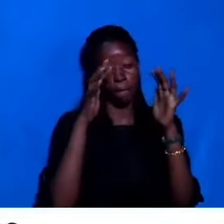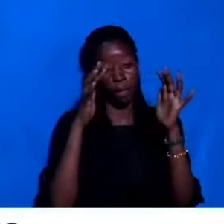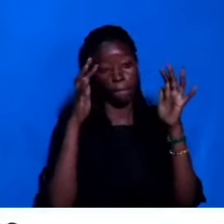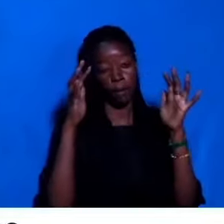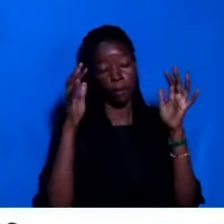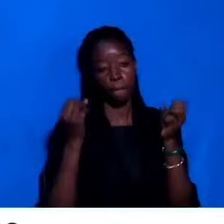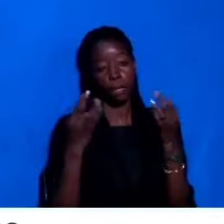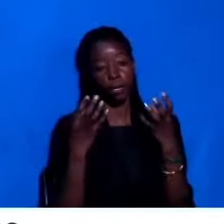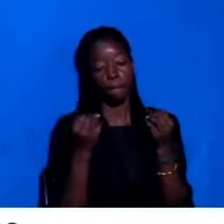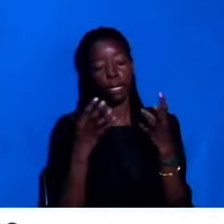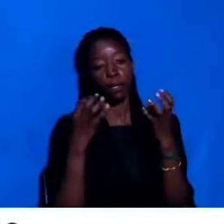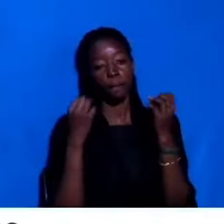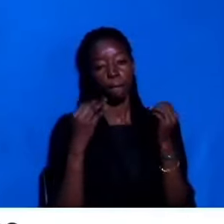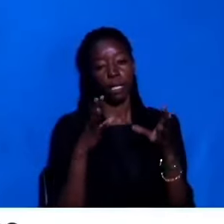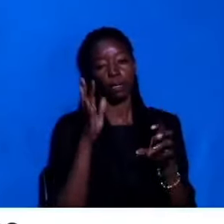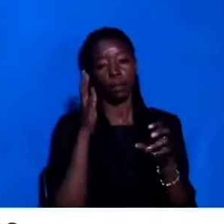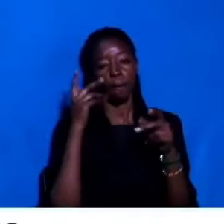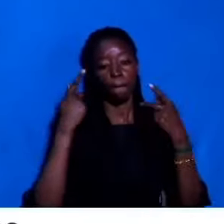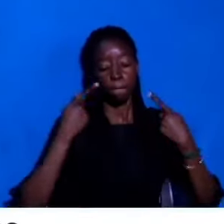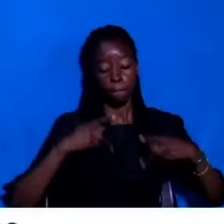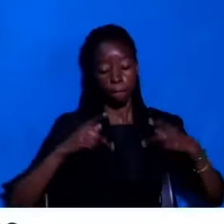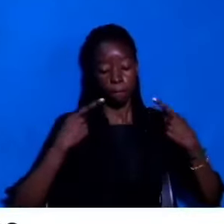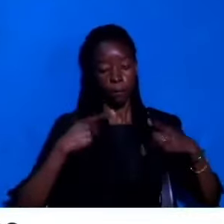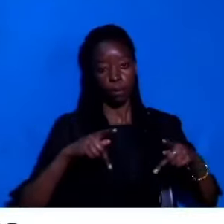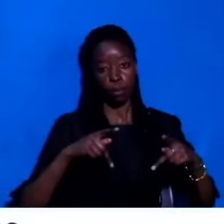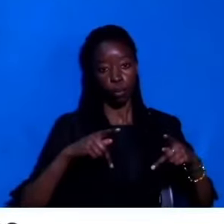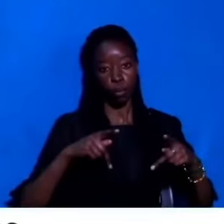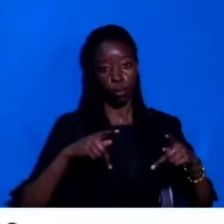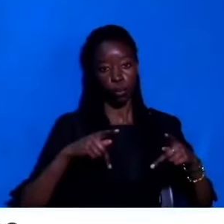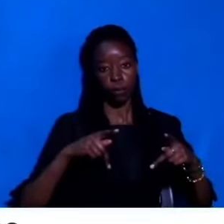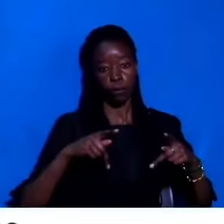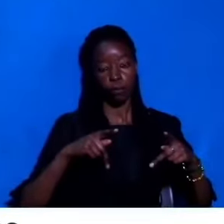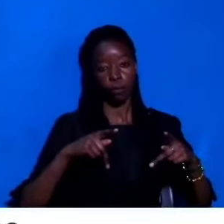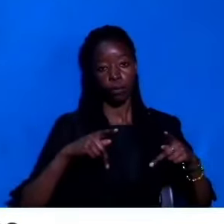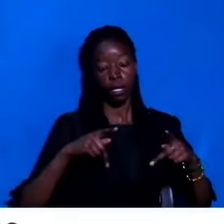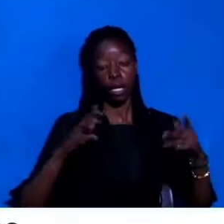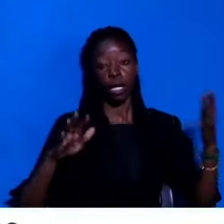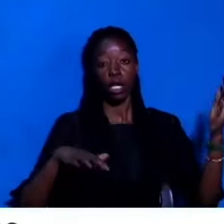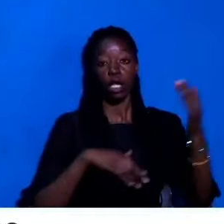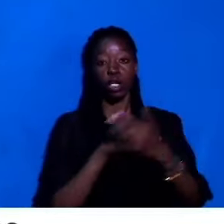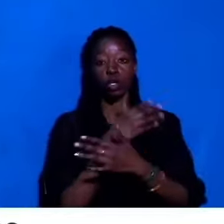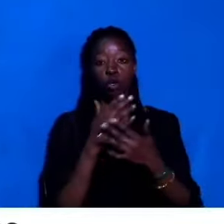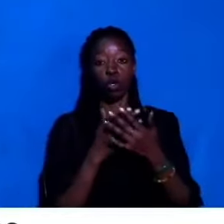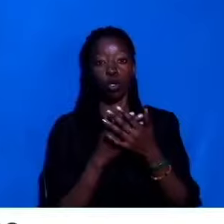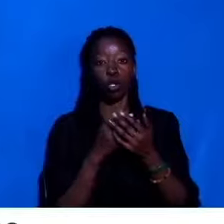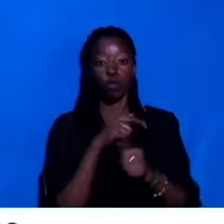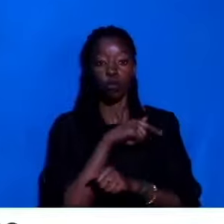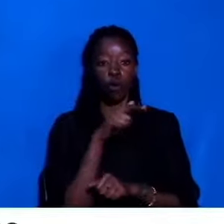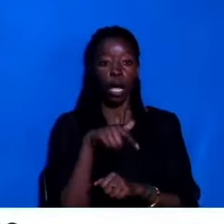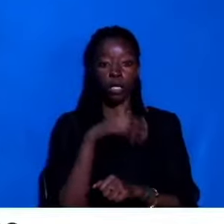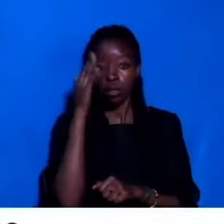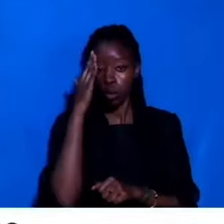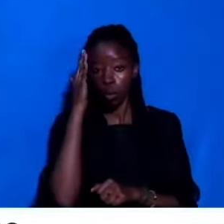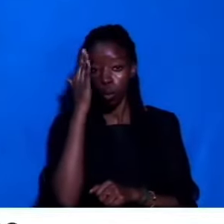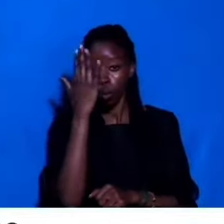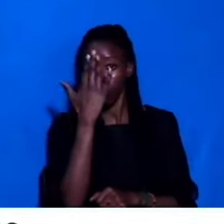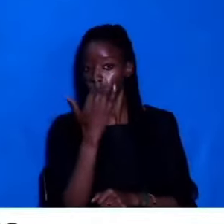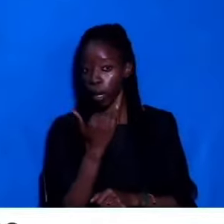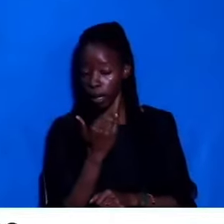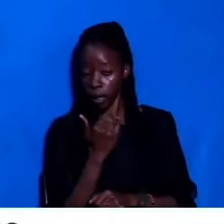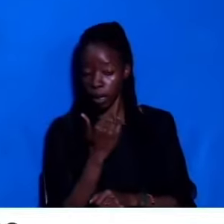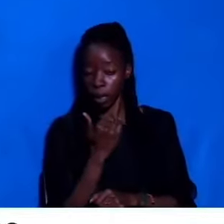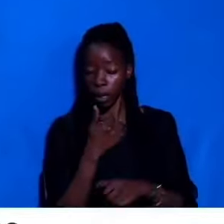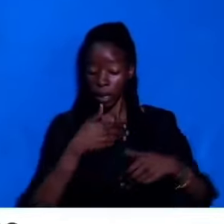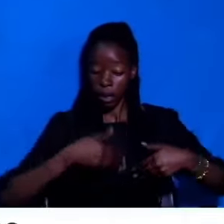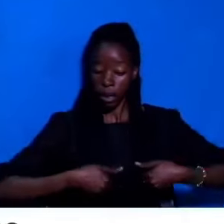young people in the streets. And of course, all of us know why we had young people